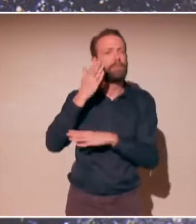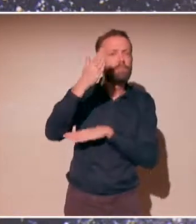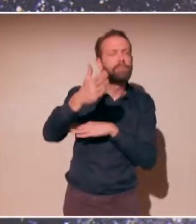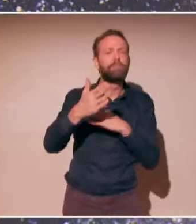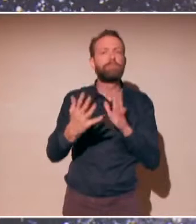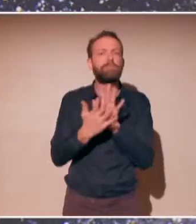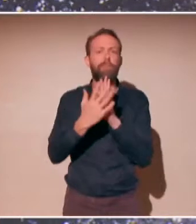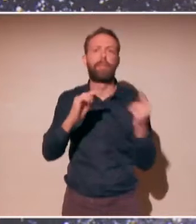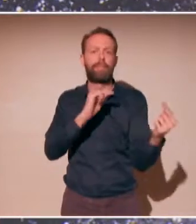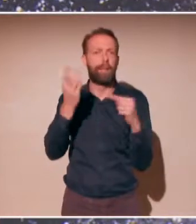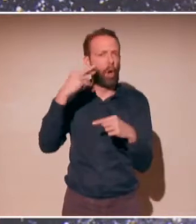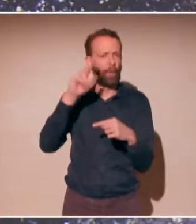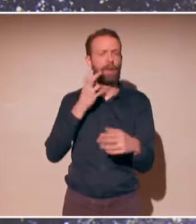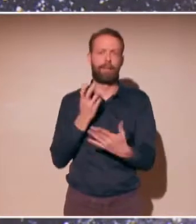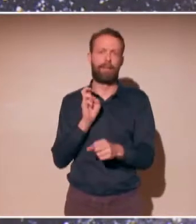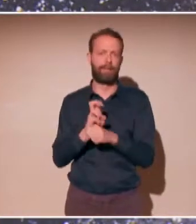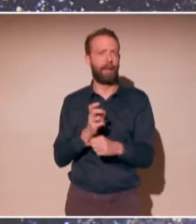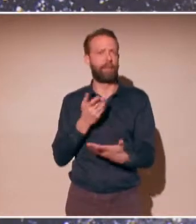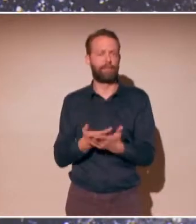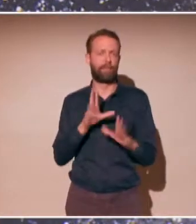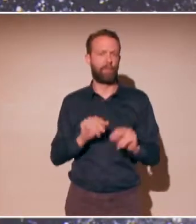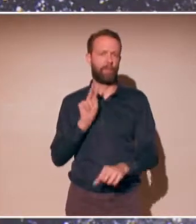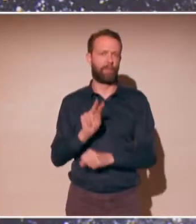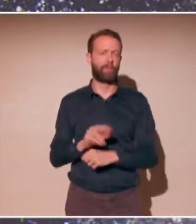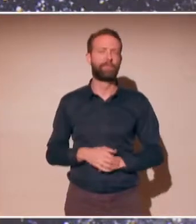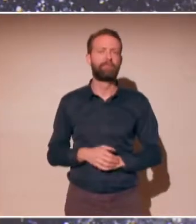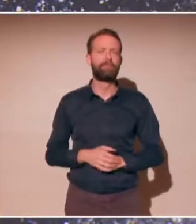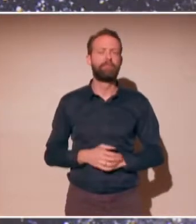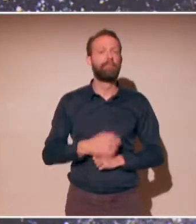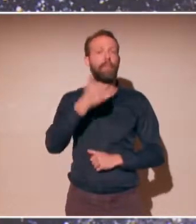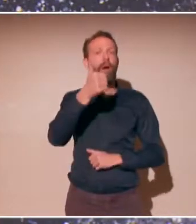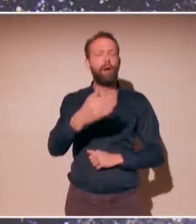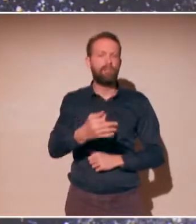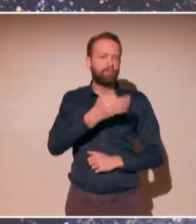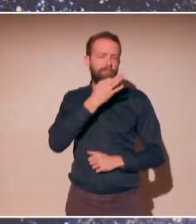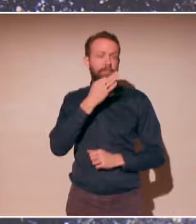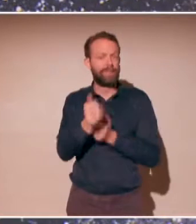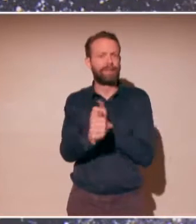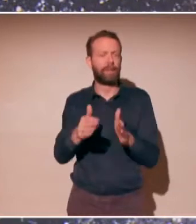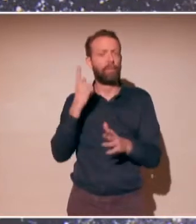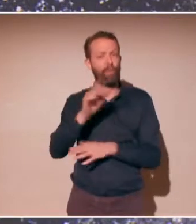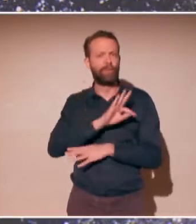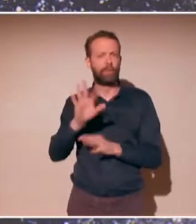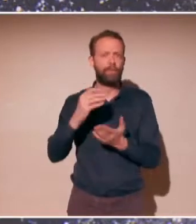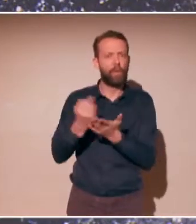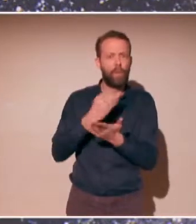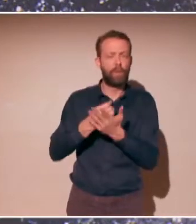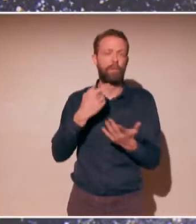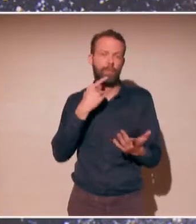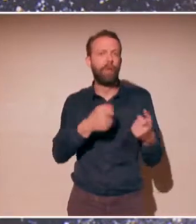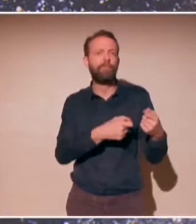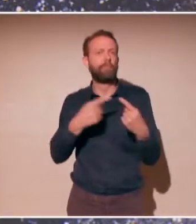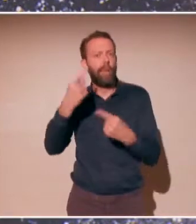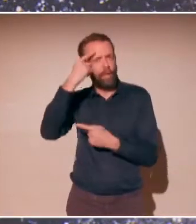am hoping to promote further when we have discussions in Europe. And just when we